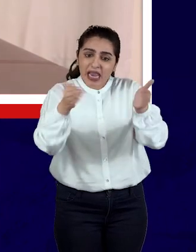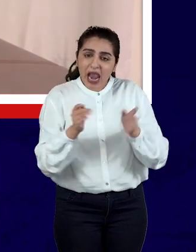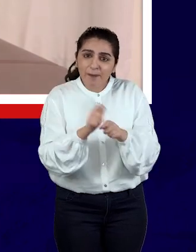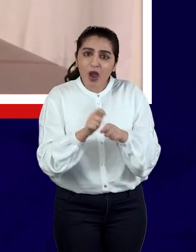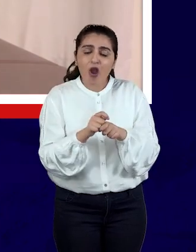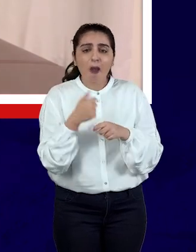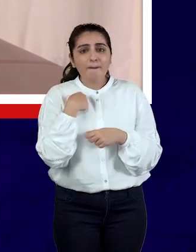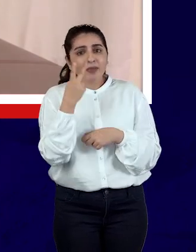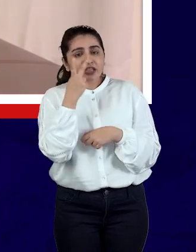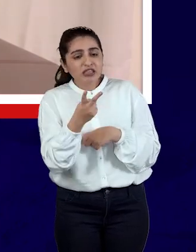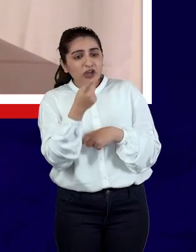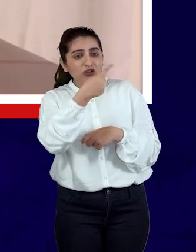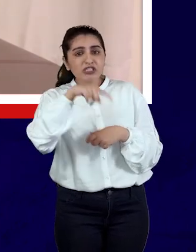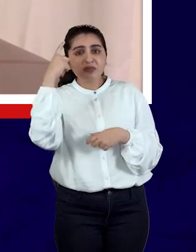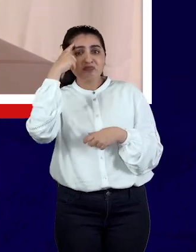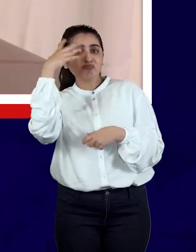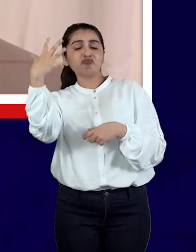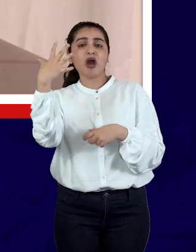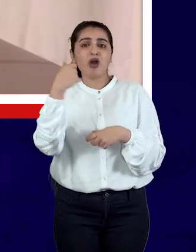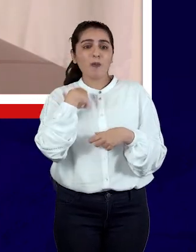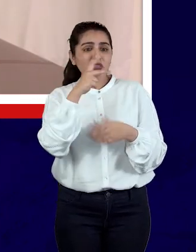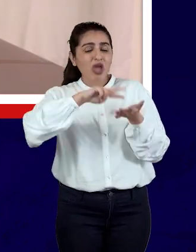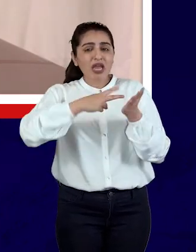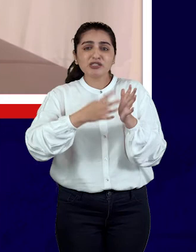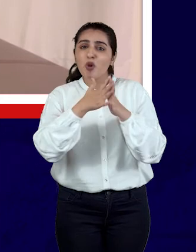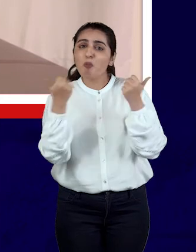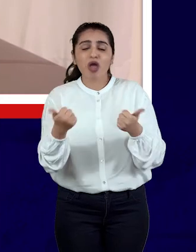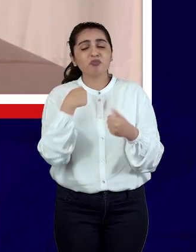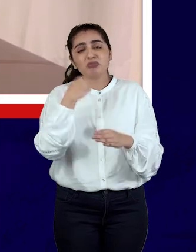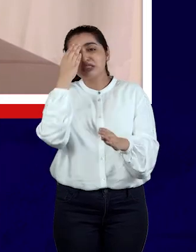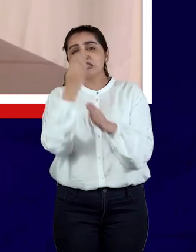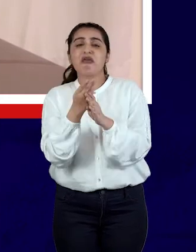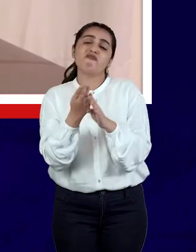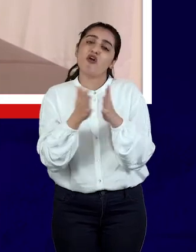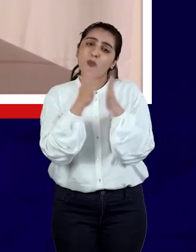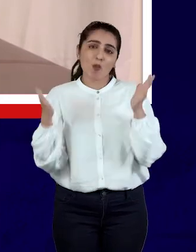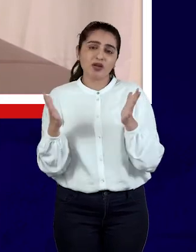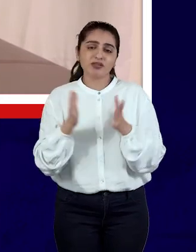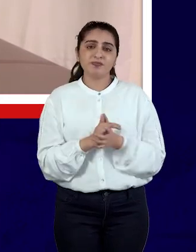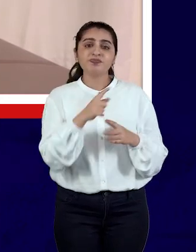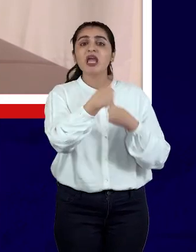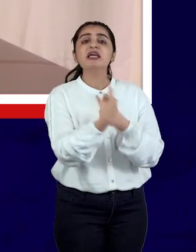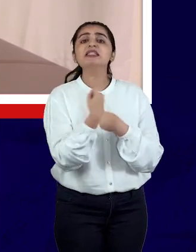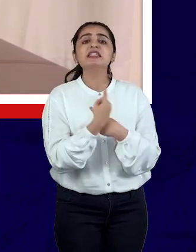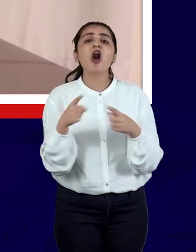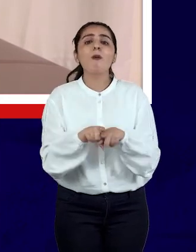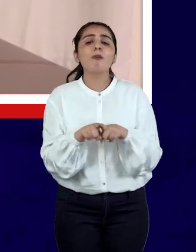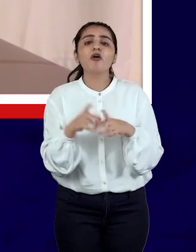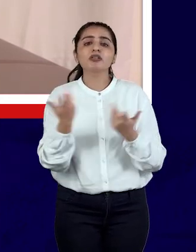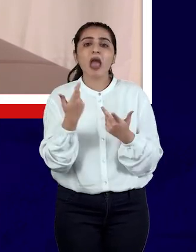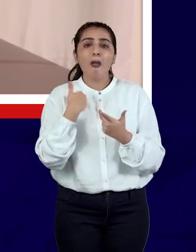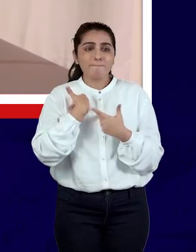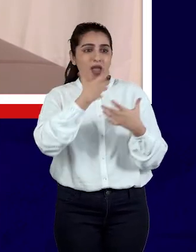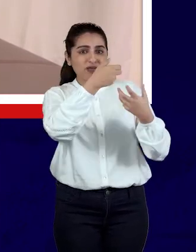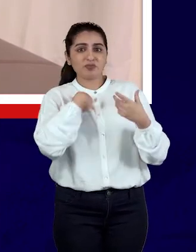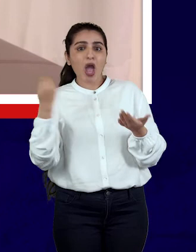and I will never forget this incredible experience I had at the institution and I'm so grateful for it. It taught me that I